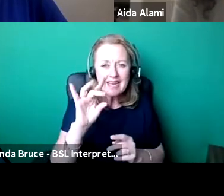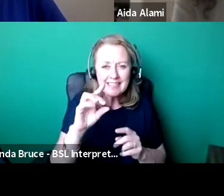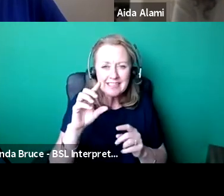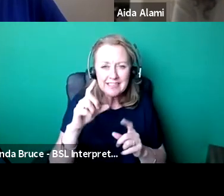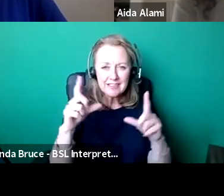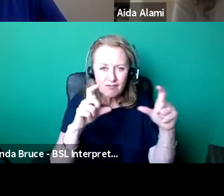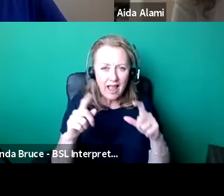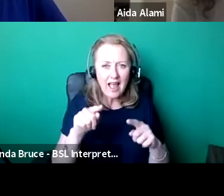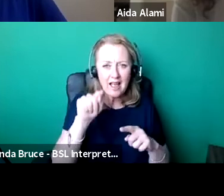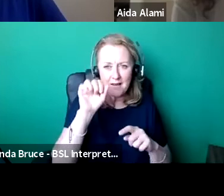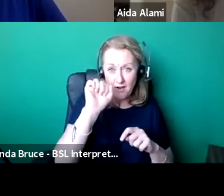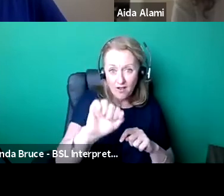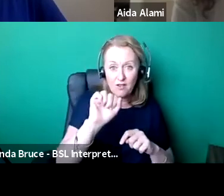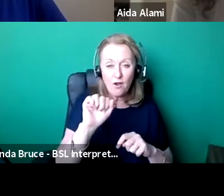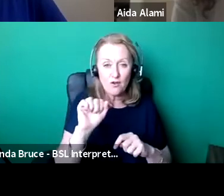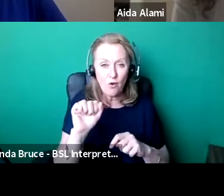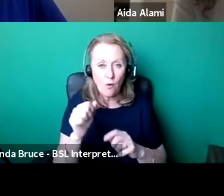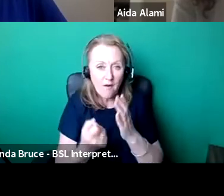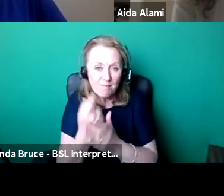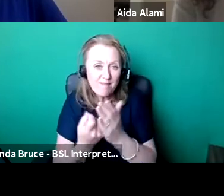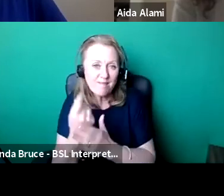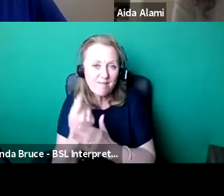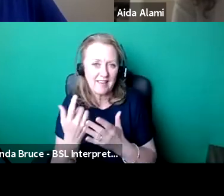essays. Anyone want to add to that?